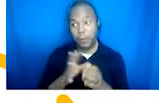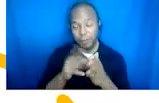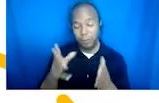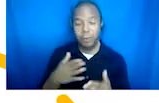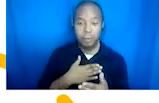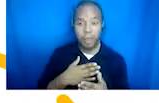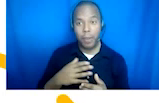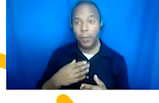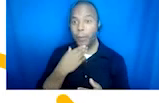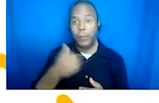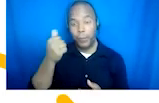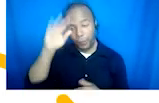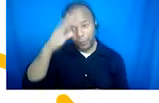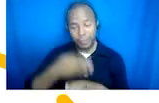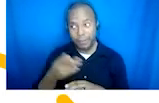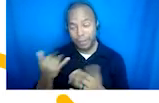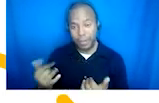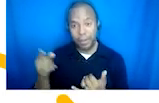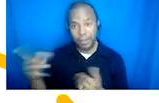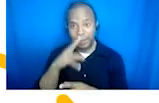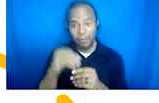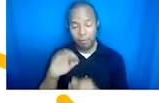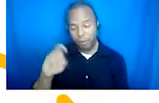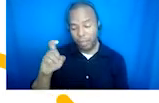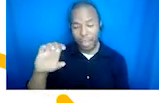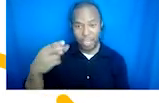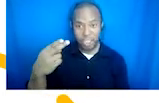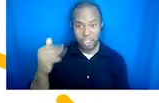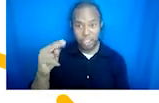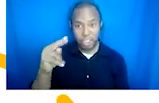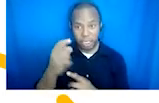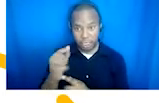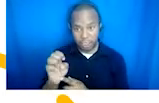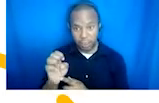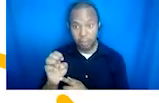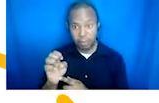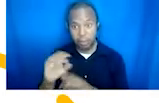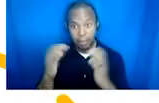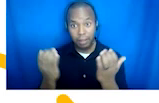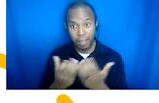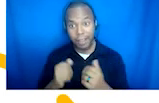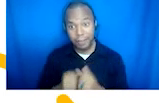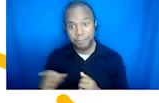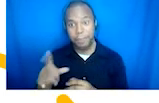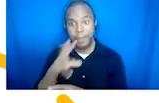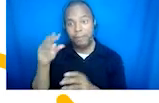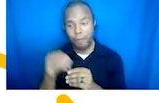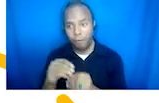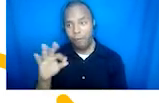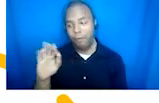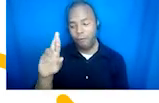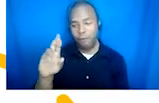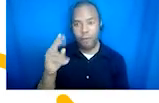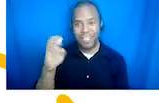student, he now is enrolled in an exchange course. He's the one that's in the forensic accounting. And I'm looking so forward to seeing what